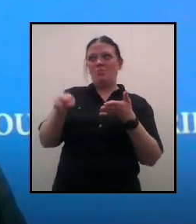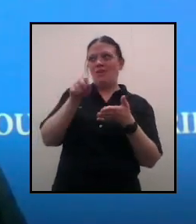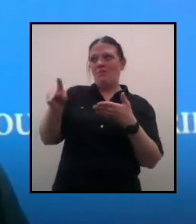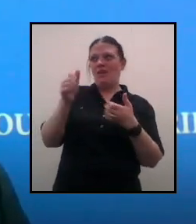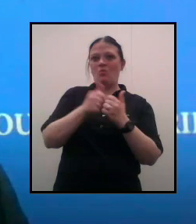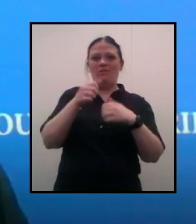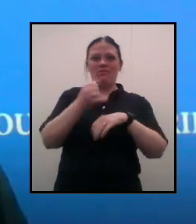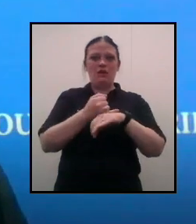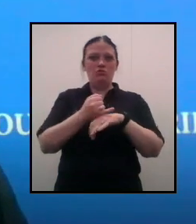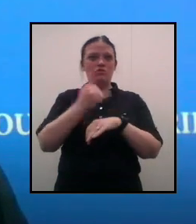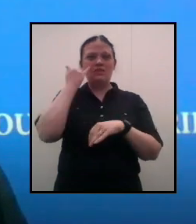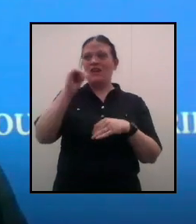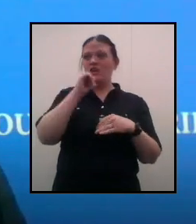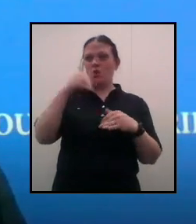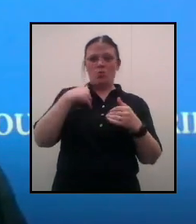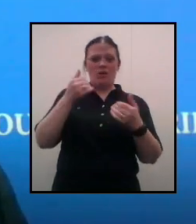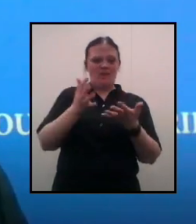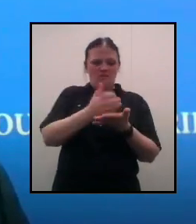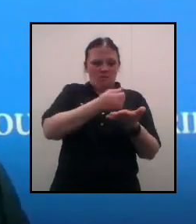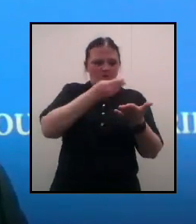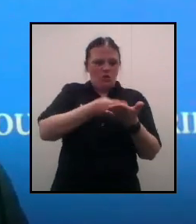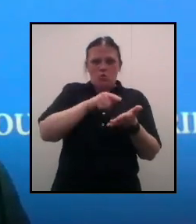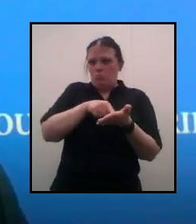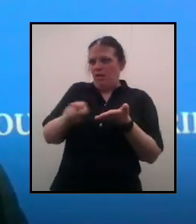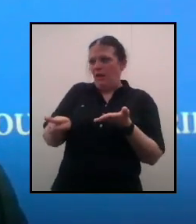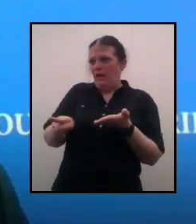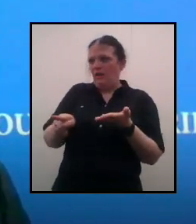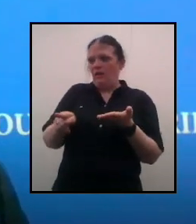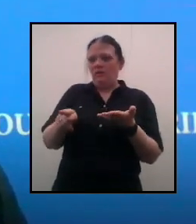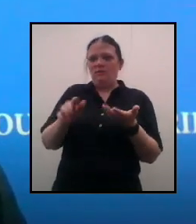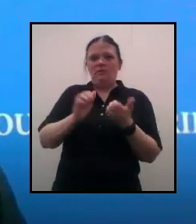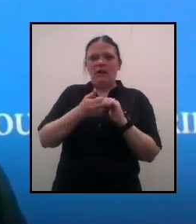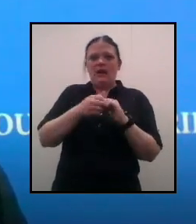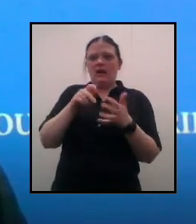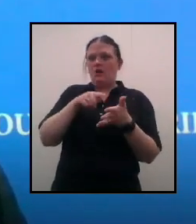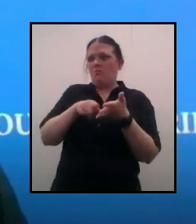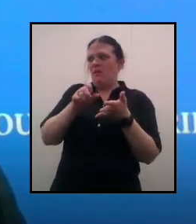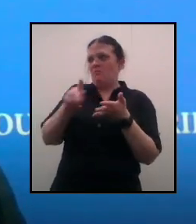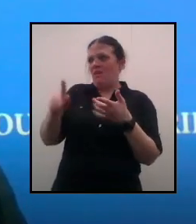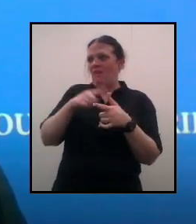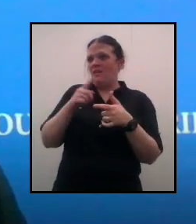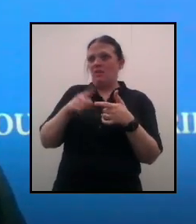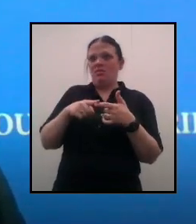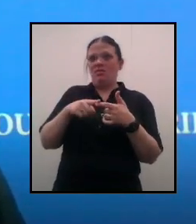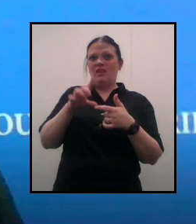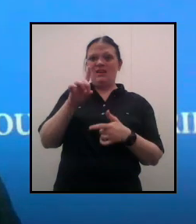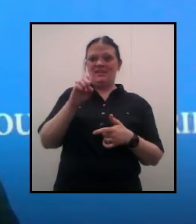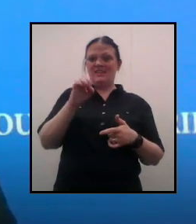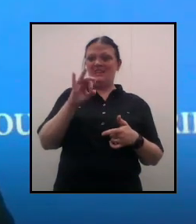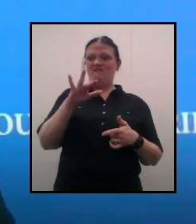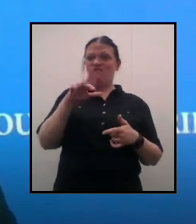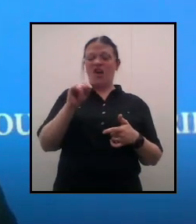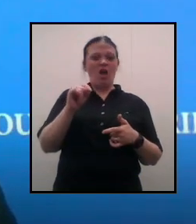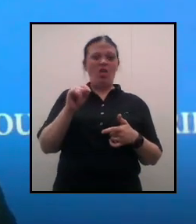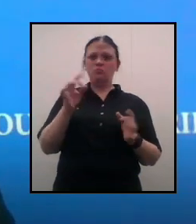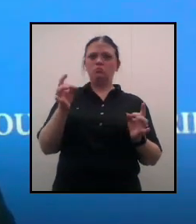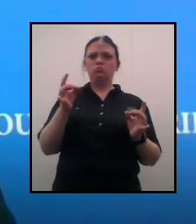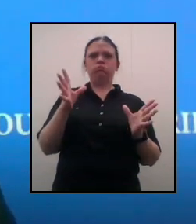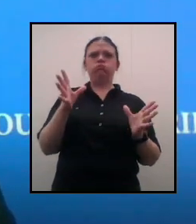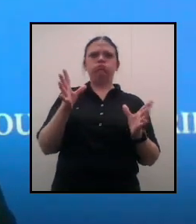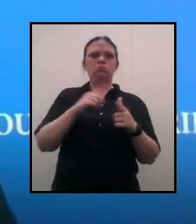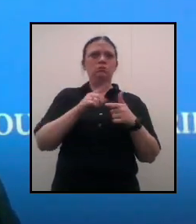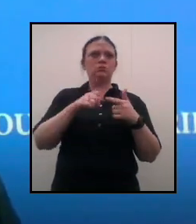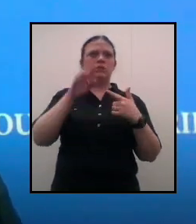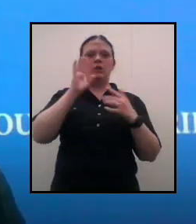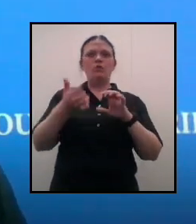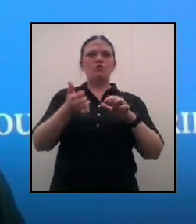And if I don't have revenue to pay for it, I can't pay it back, and then we default, and that's even a horrible thing to think about because it would destroy our